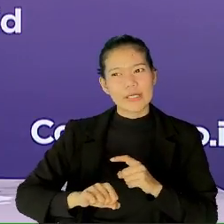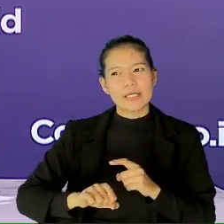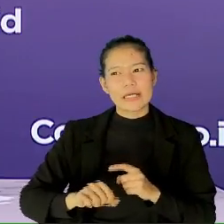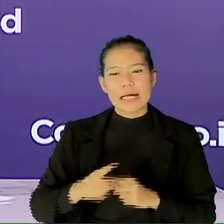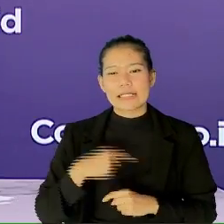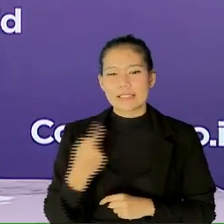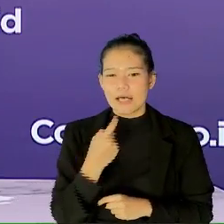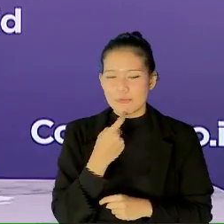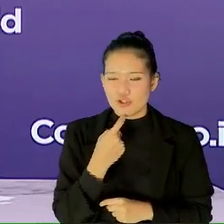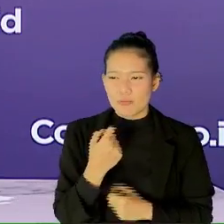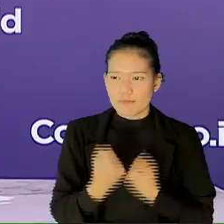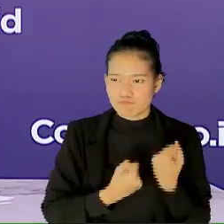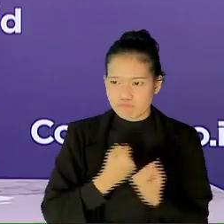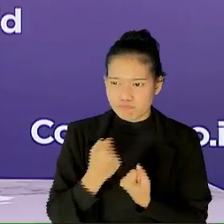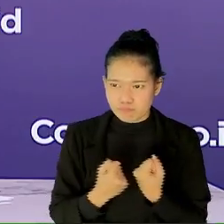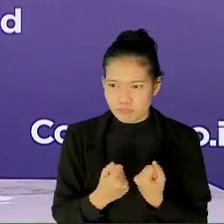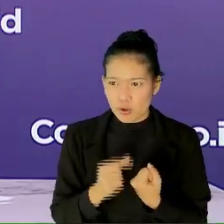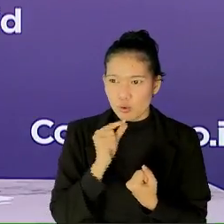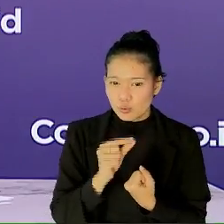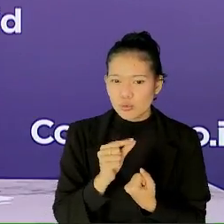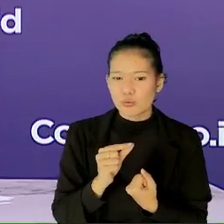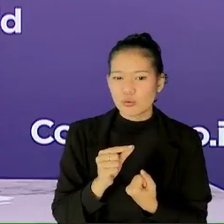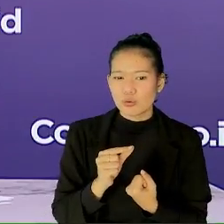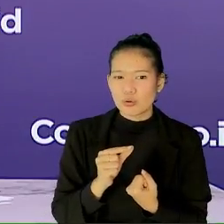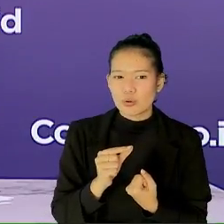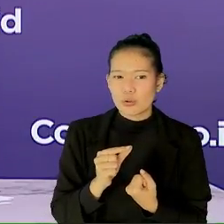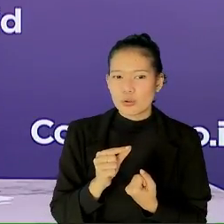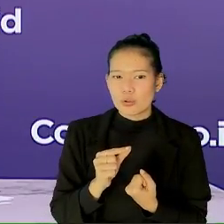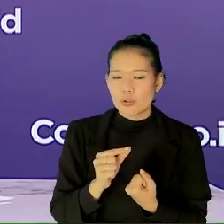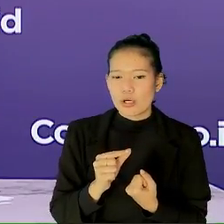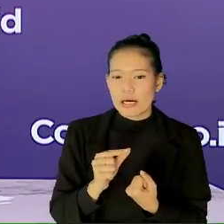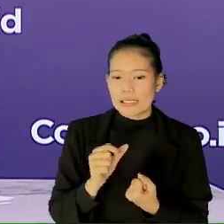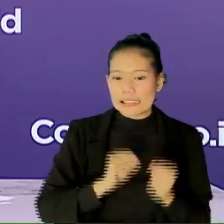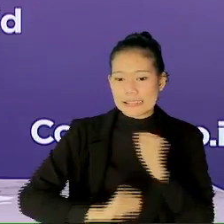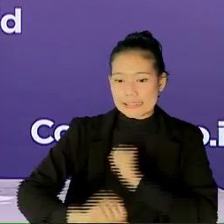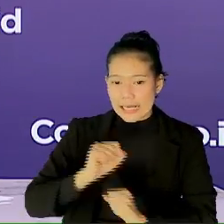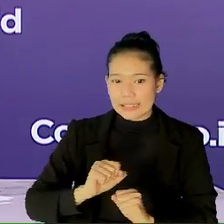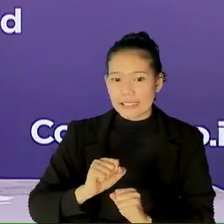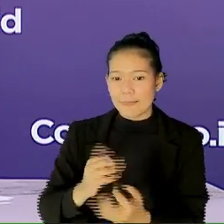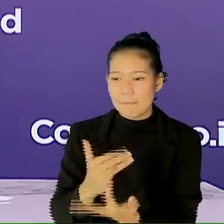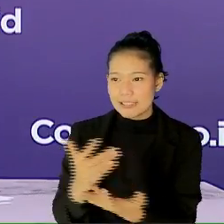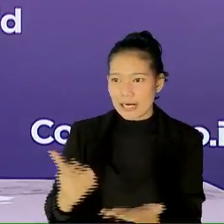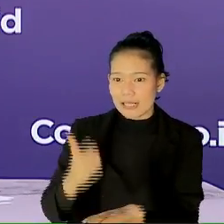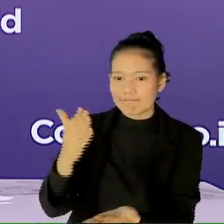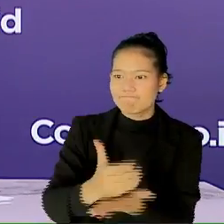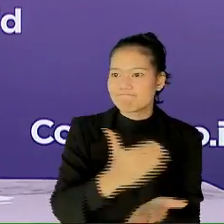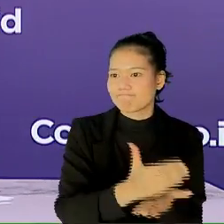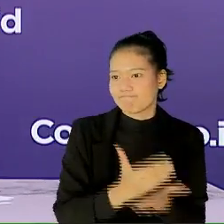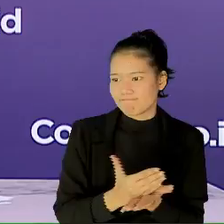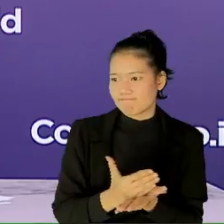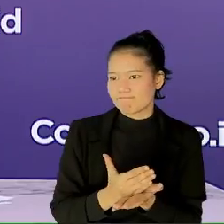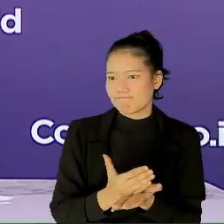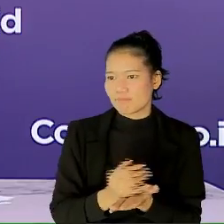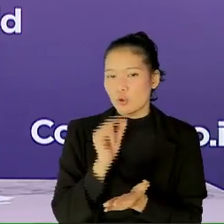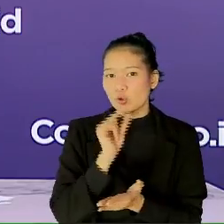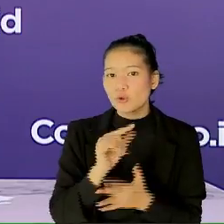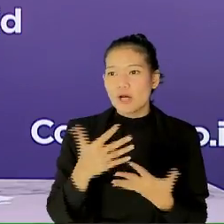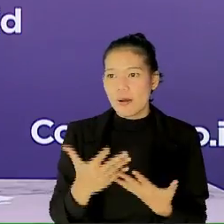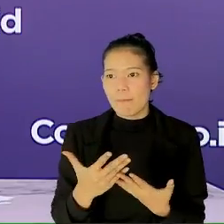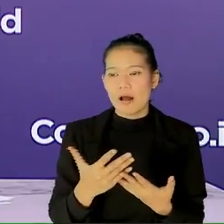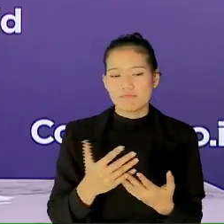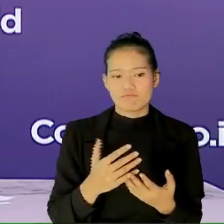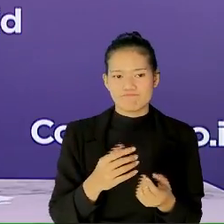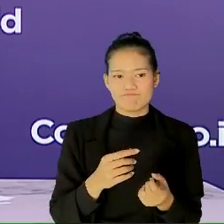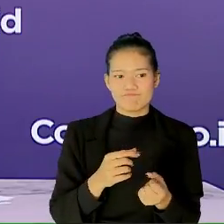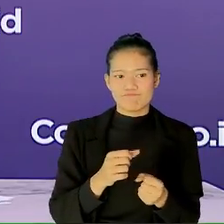we try to restrict the people mobility to avoid any imported case from